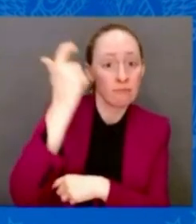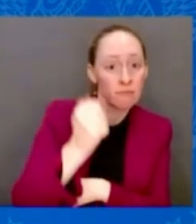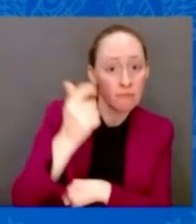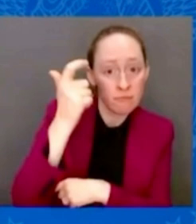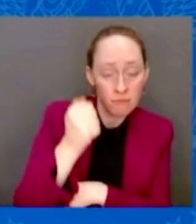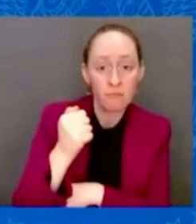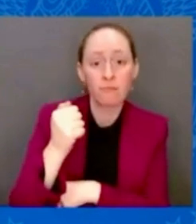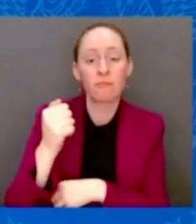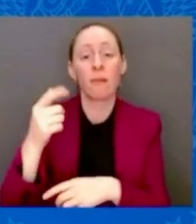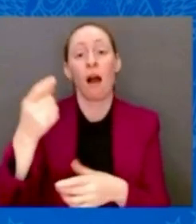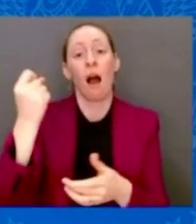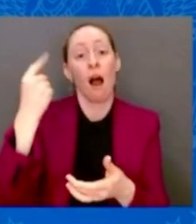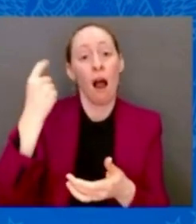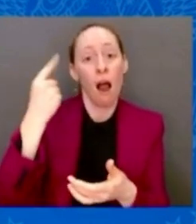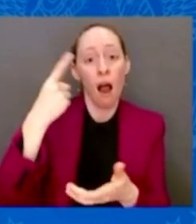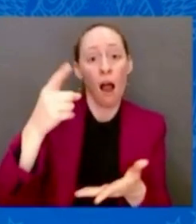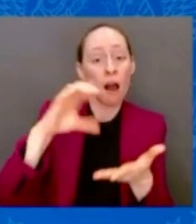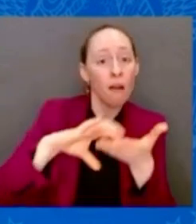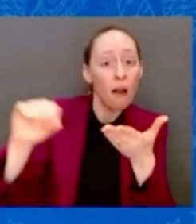Senator,